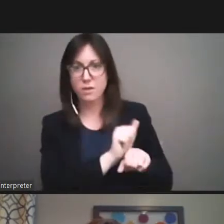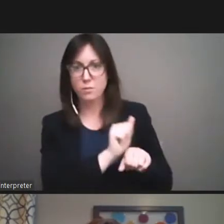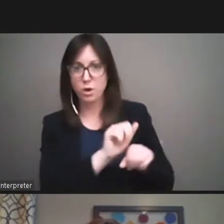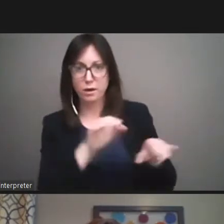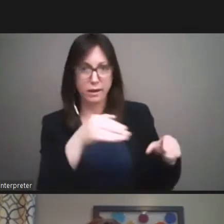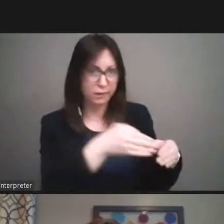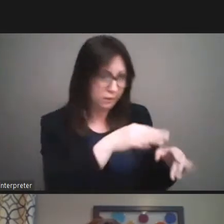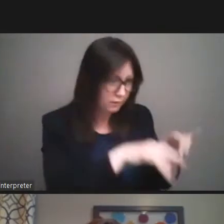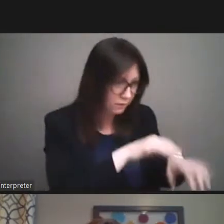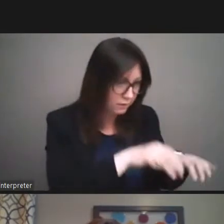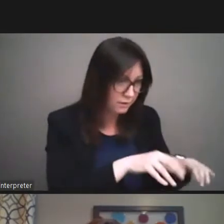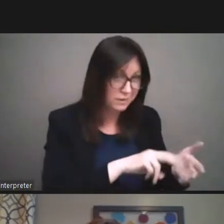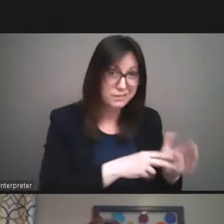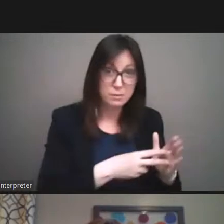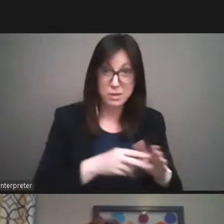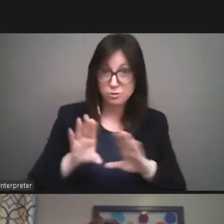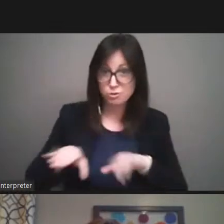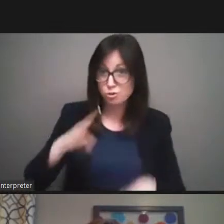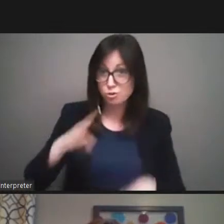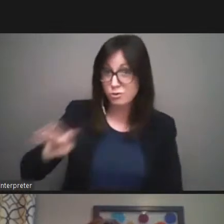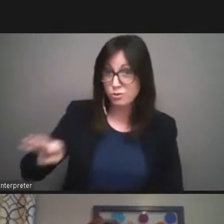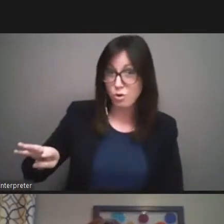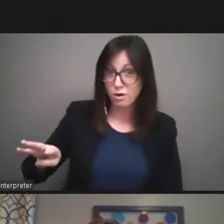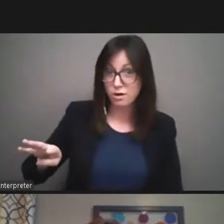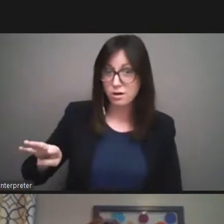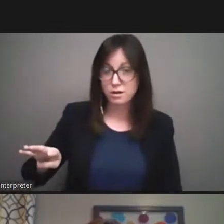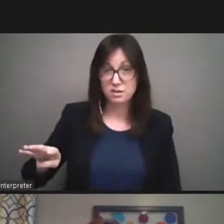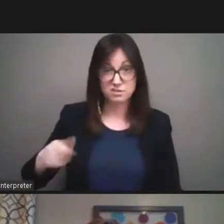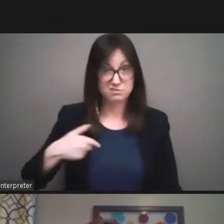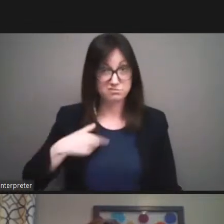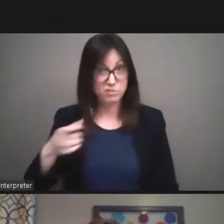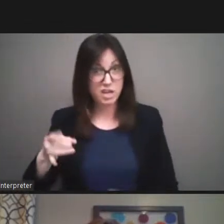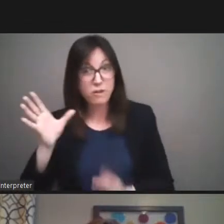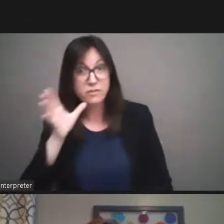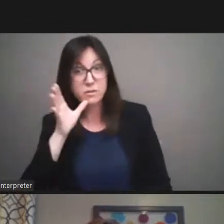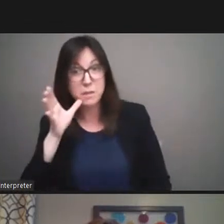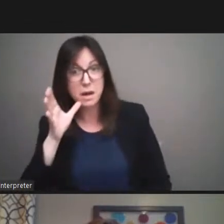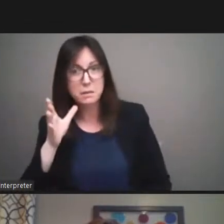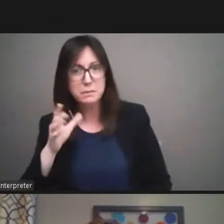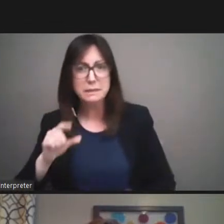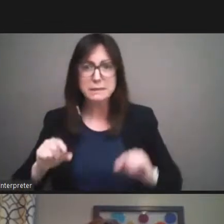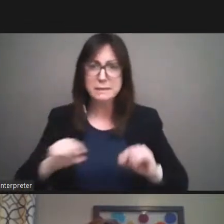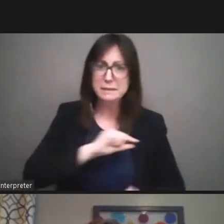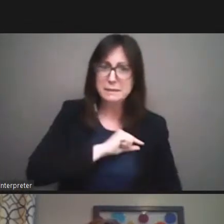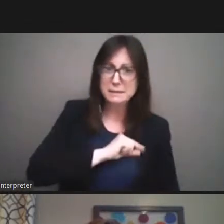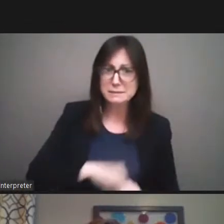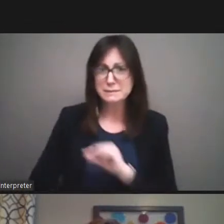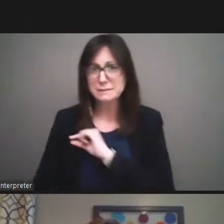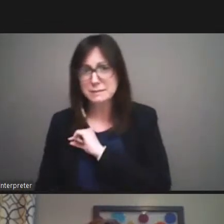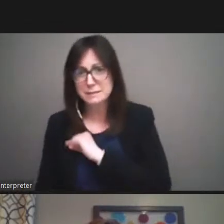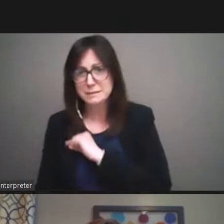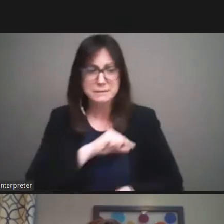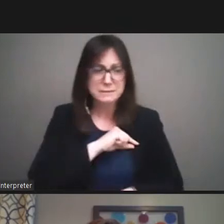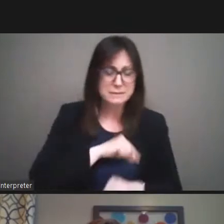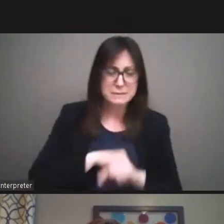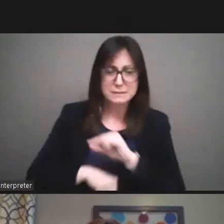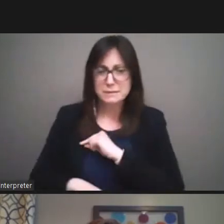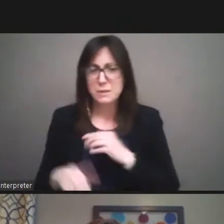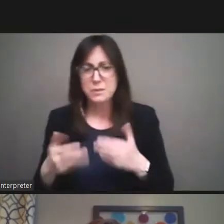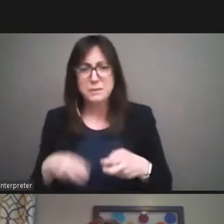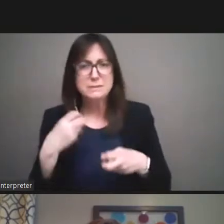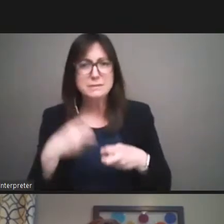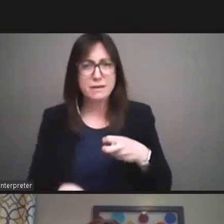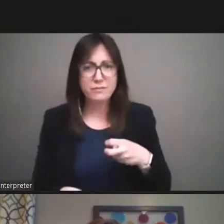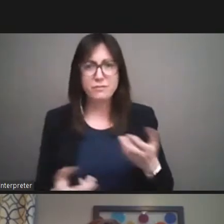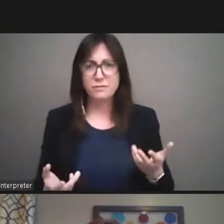at the deli are like, oh, she can't do both. So it's tough. It's tough. And like, I feel